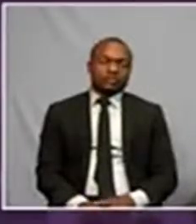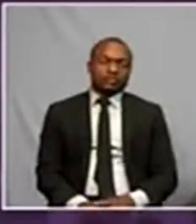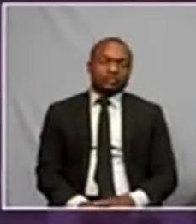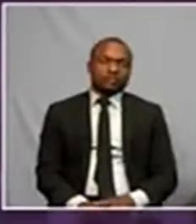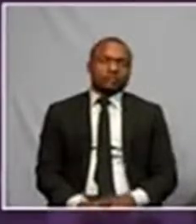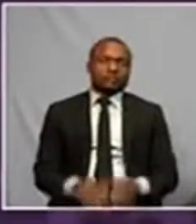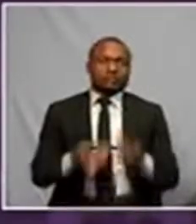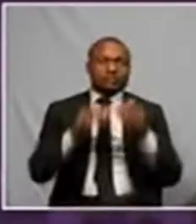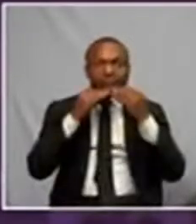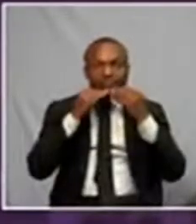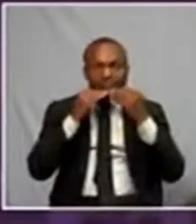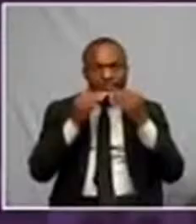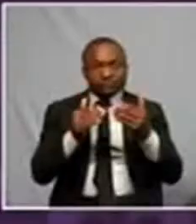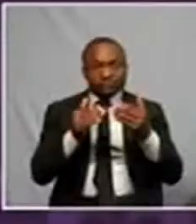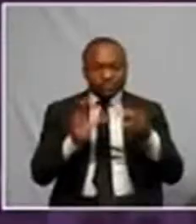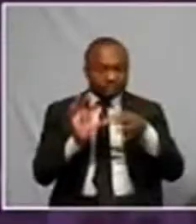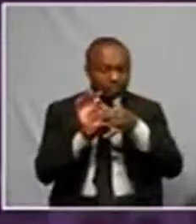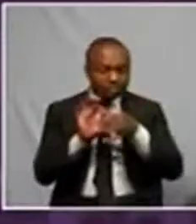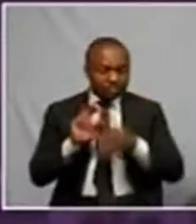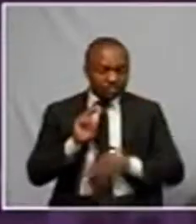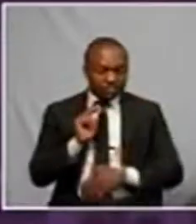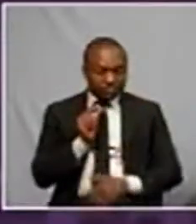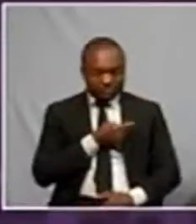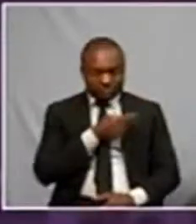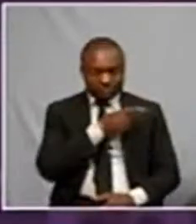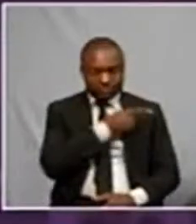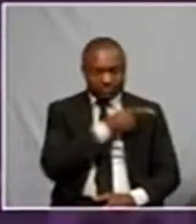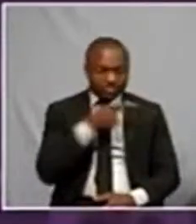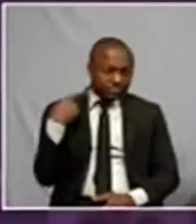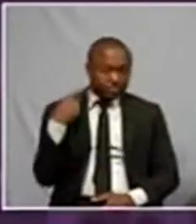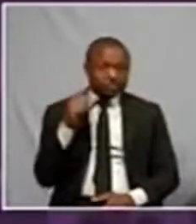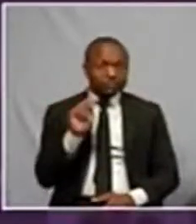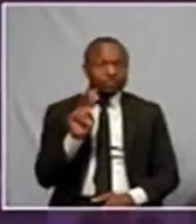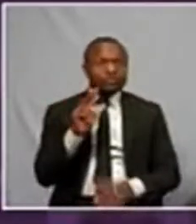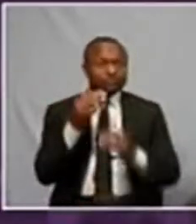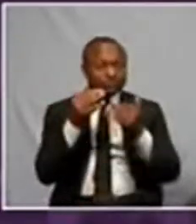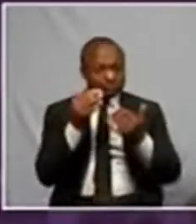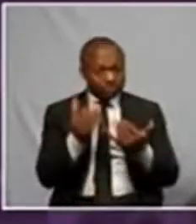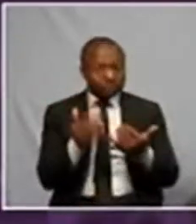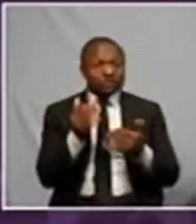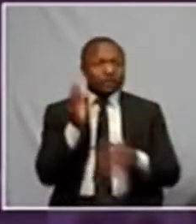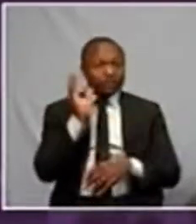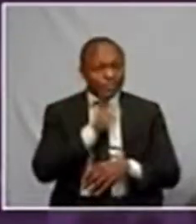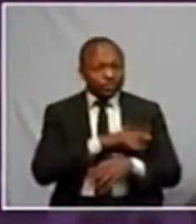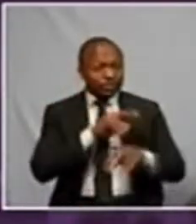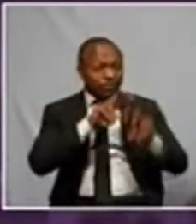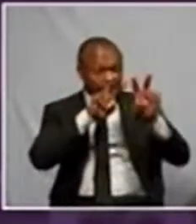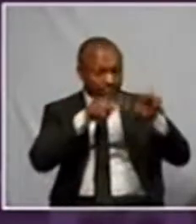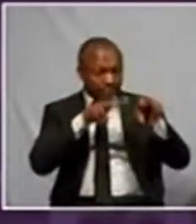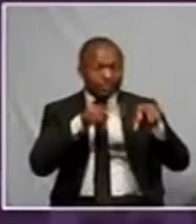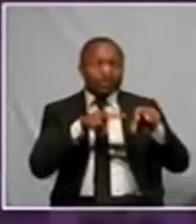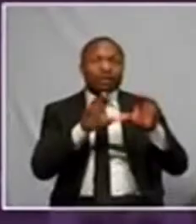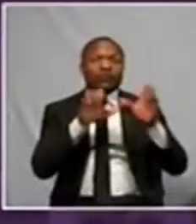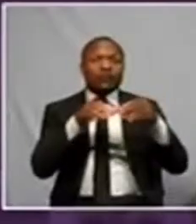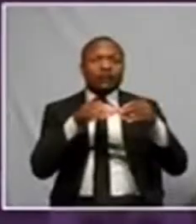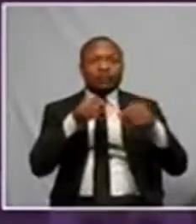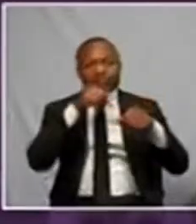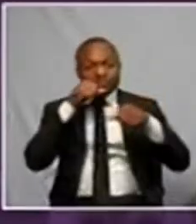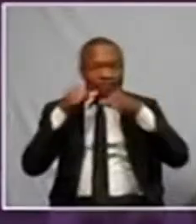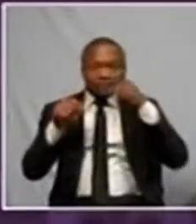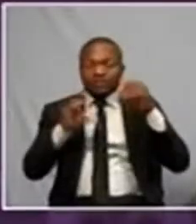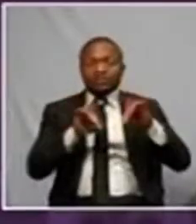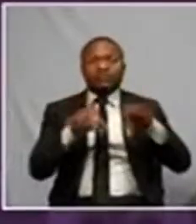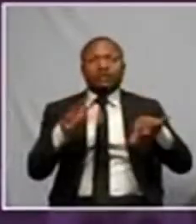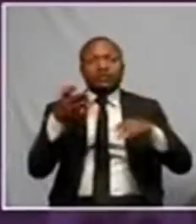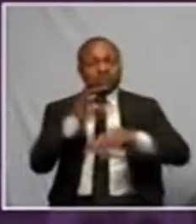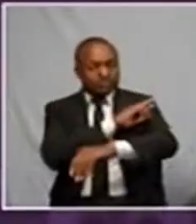Well, thank you so much for joining us on Parliament Television. We've just been watching the Committee on Agriculture, Lands and Natural Resources, and they